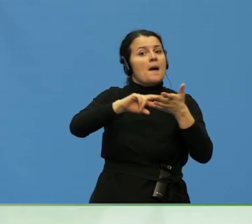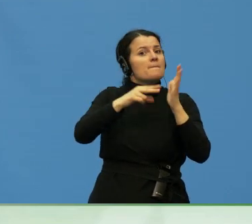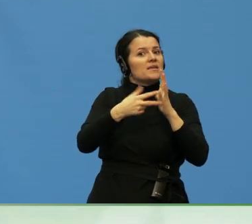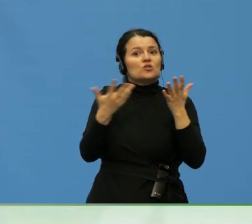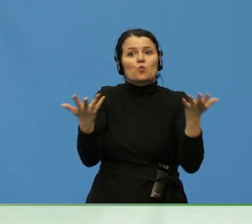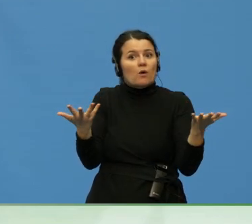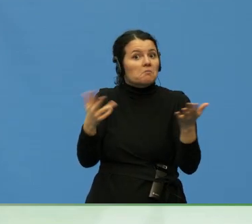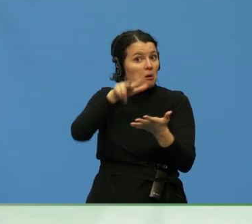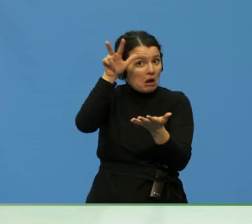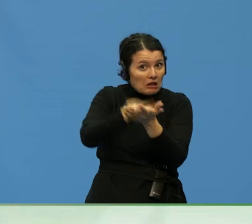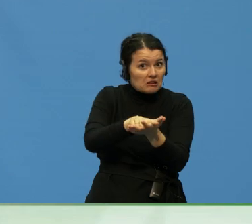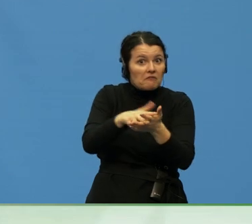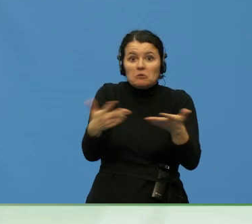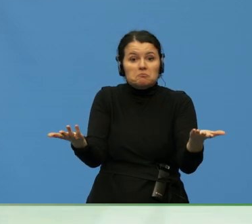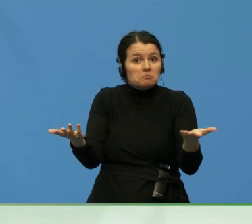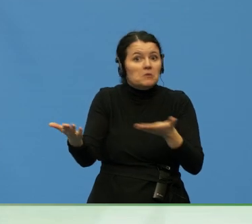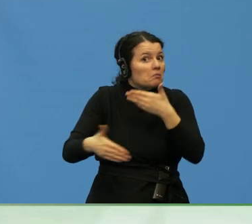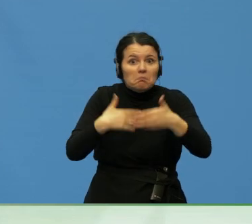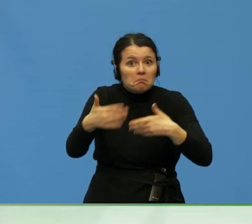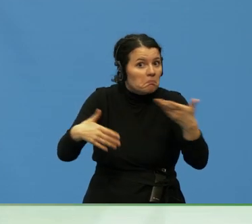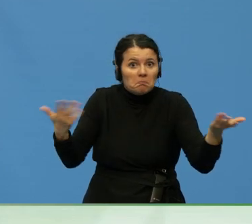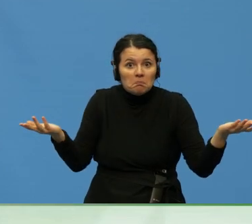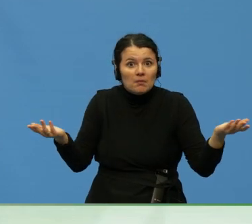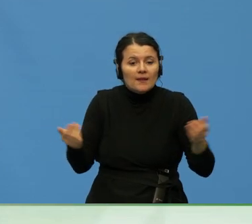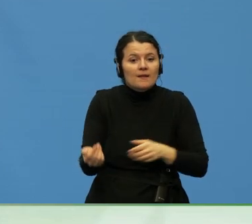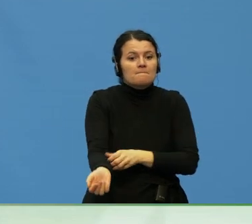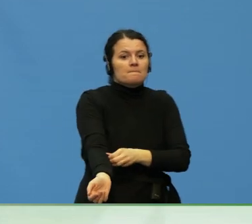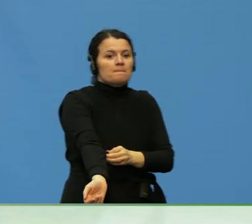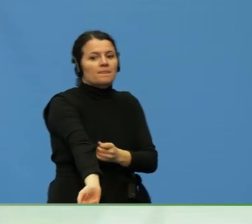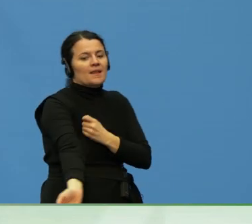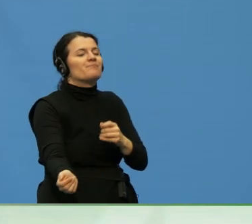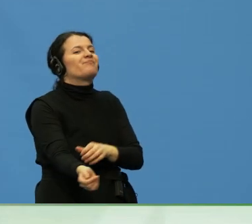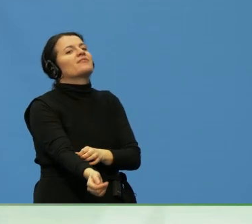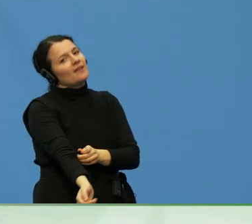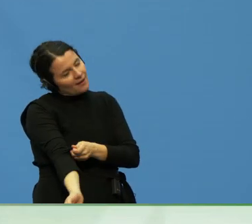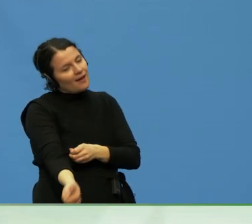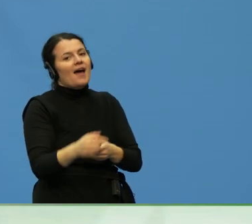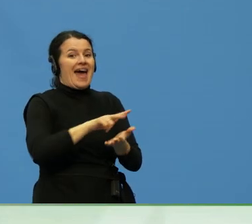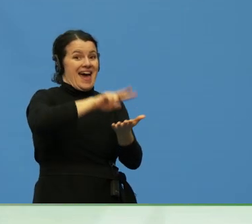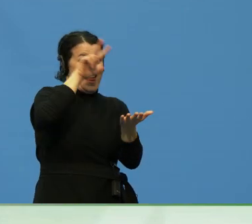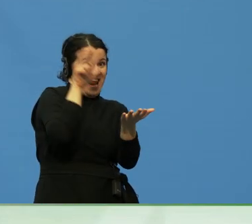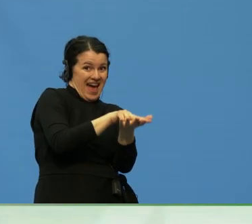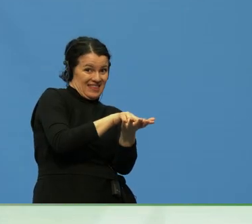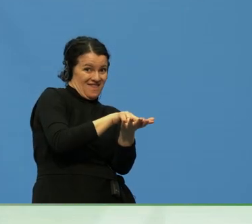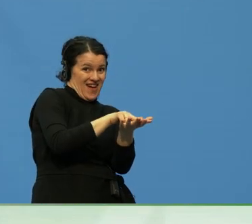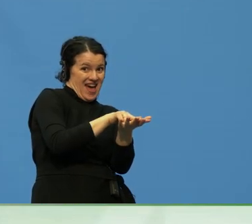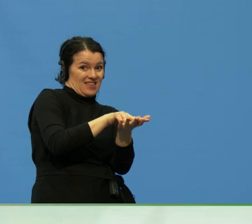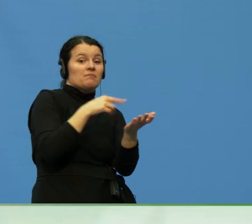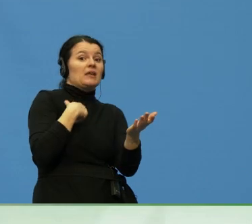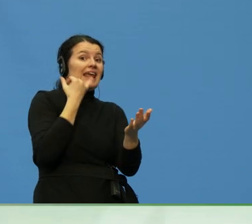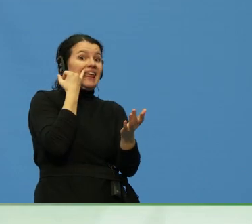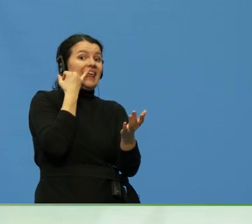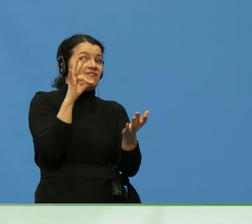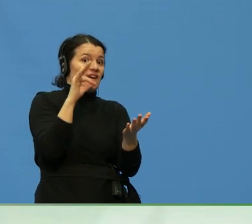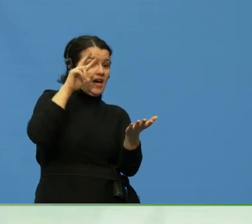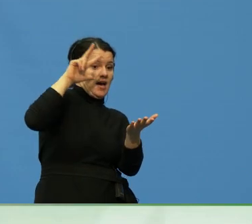there's nothing to take it from. Correct, but ratifying the CRPD means that